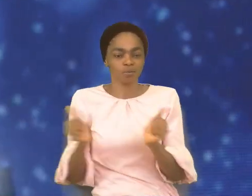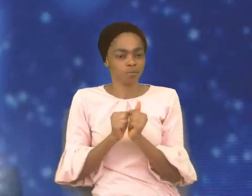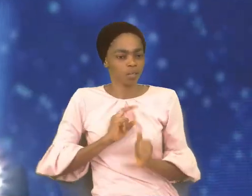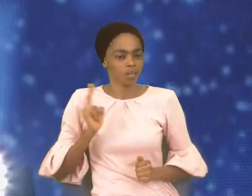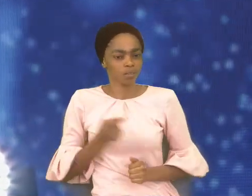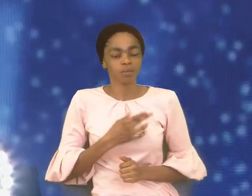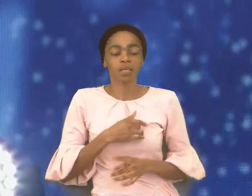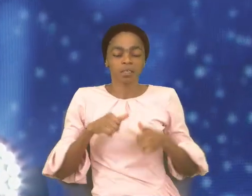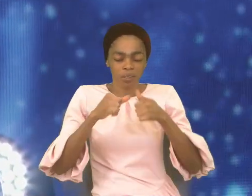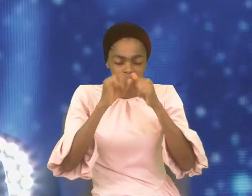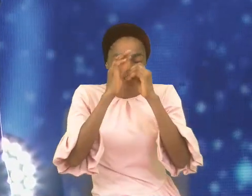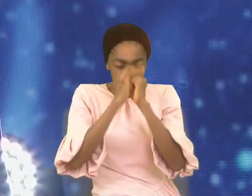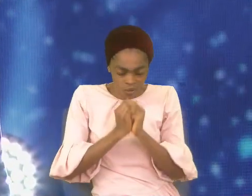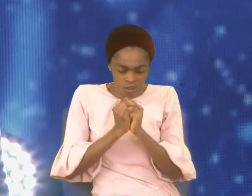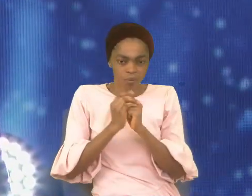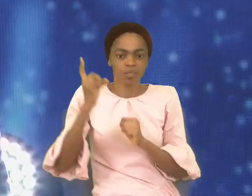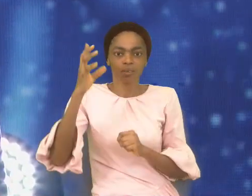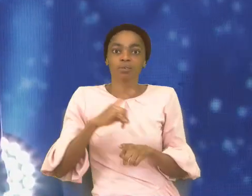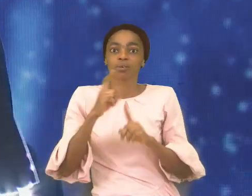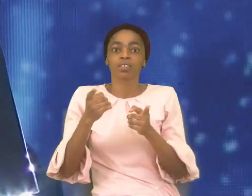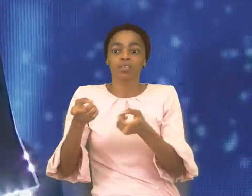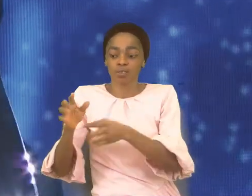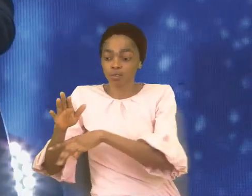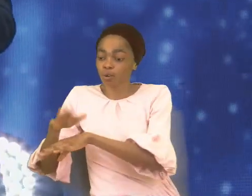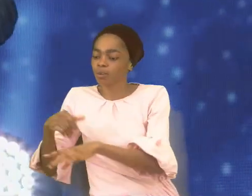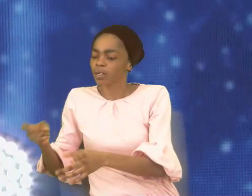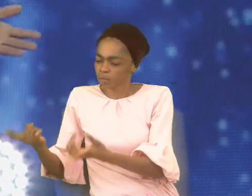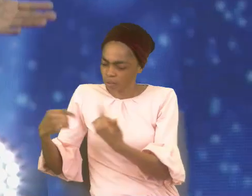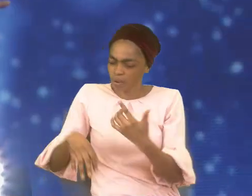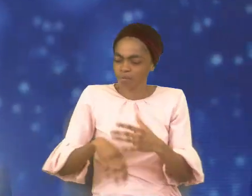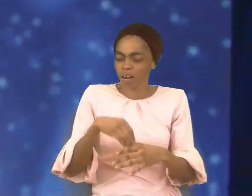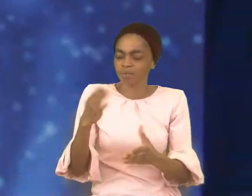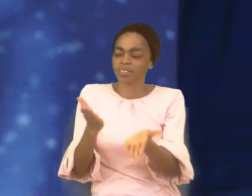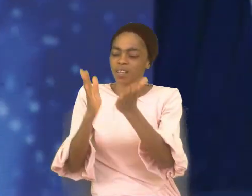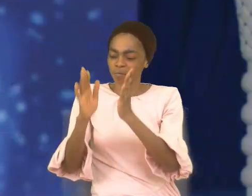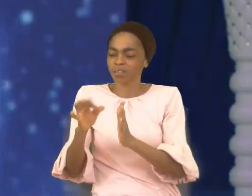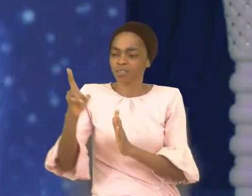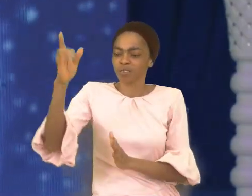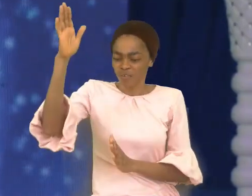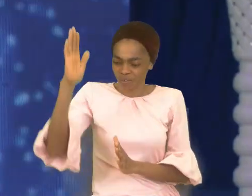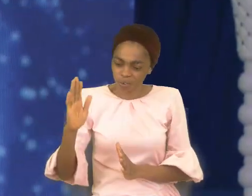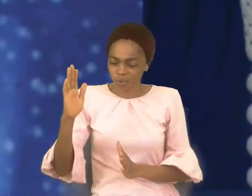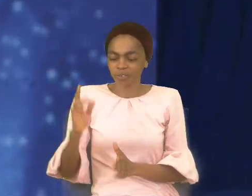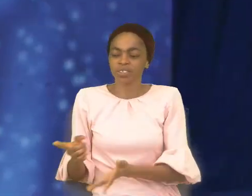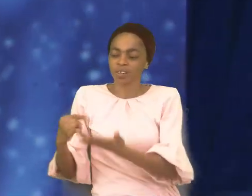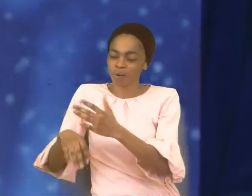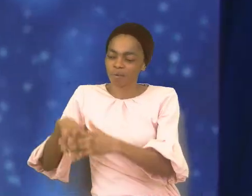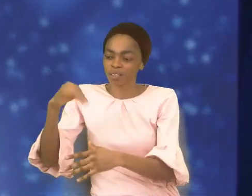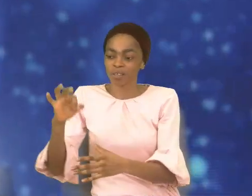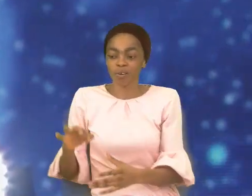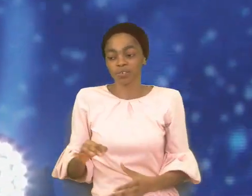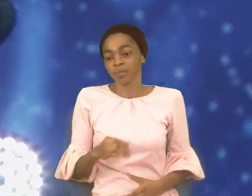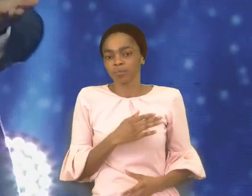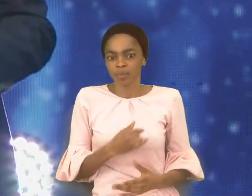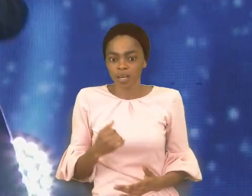Abednego, servants of the Most High God, come out, come forth. They came forth. They continue serving the Lord until the end